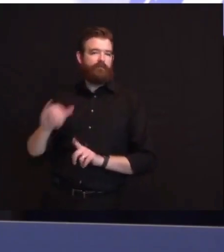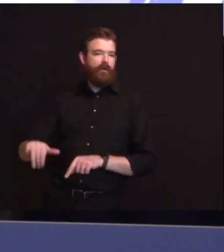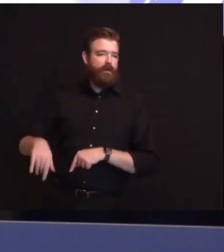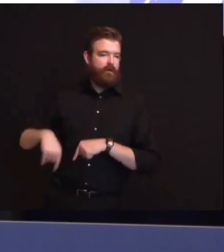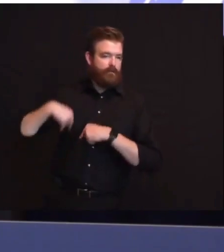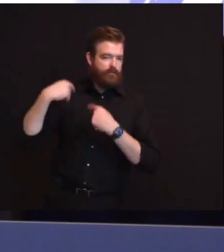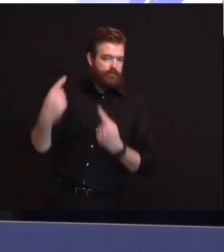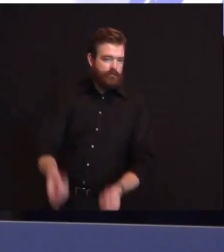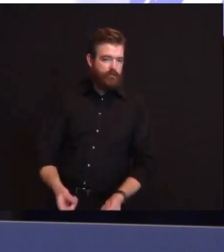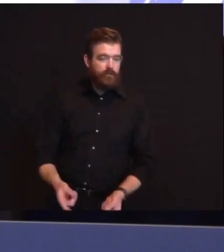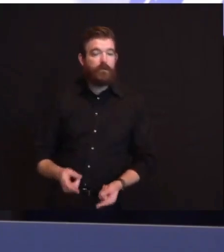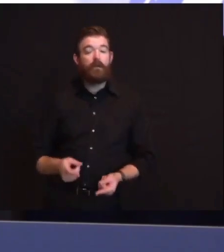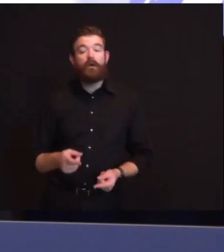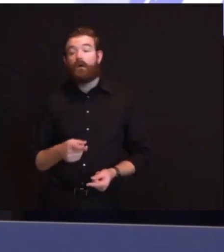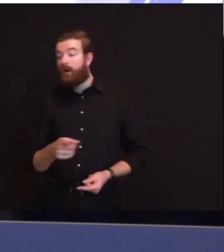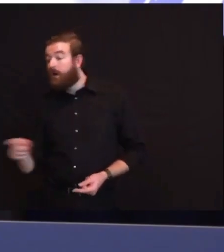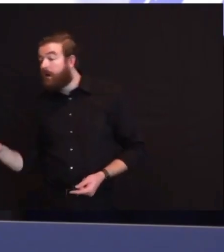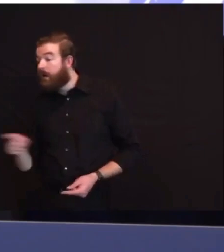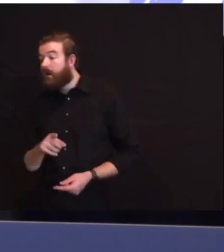time.